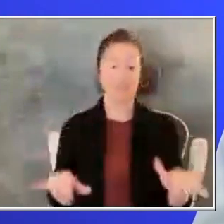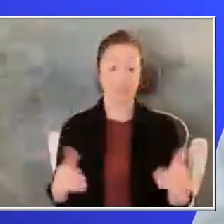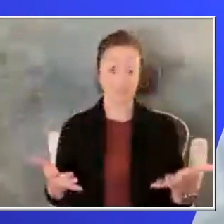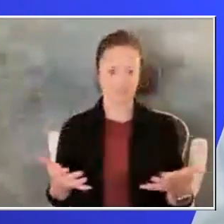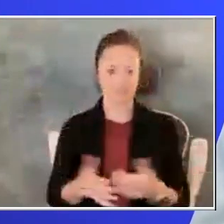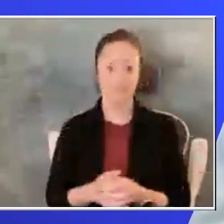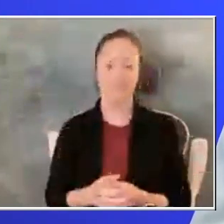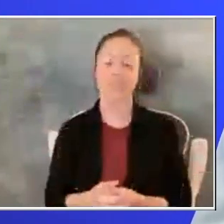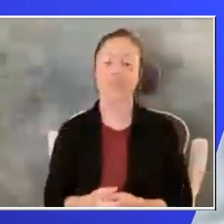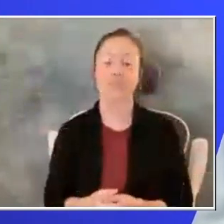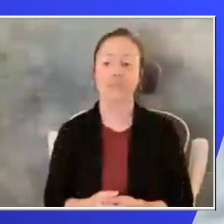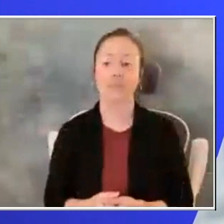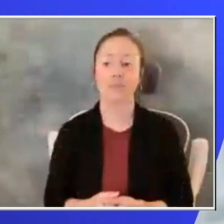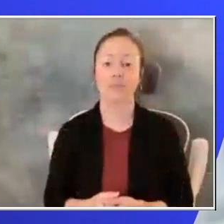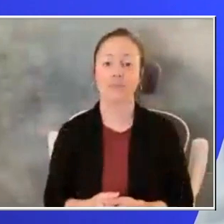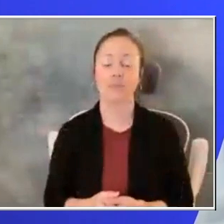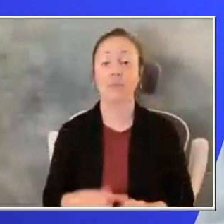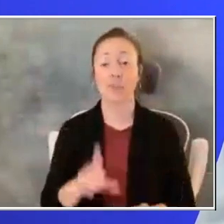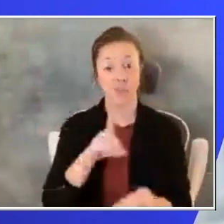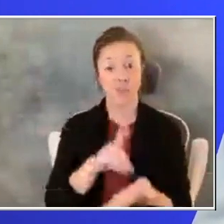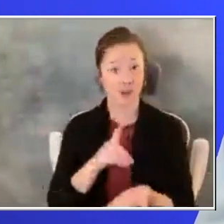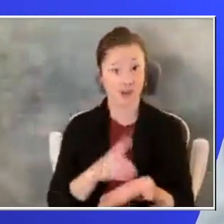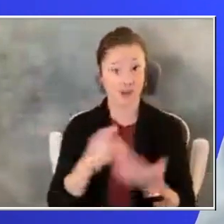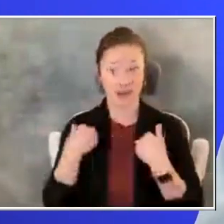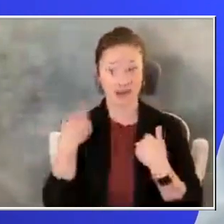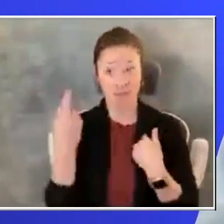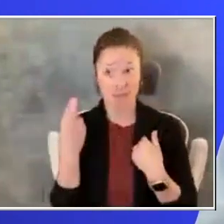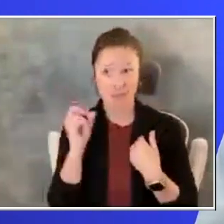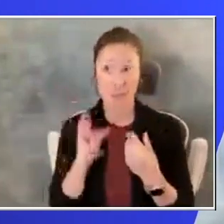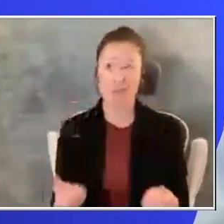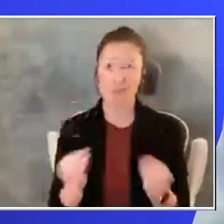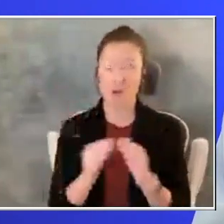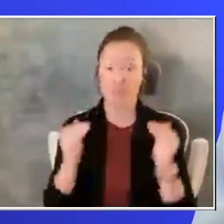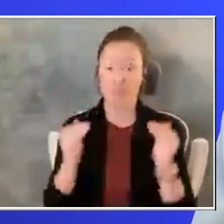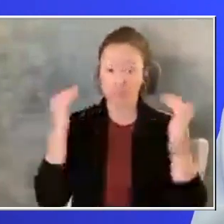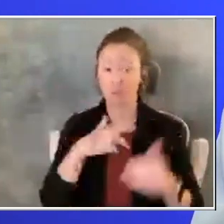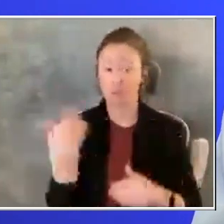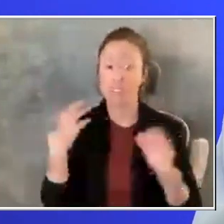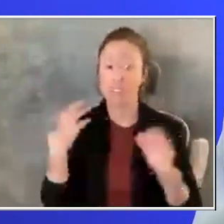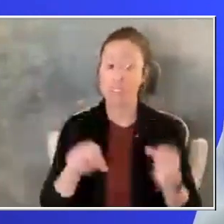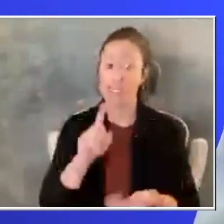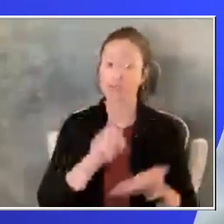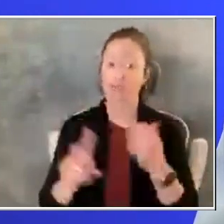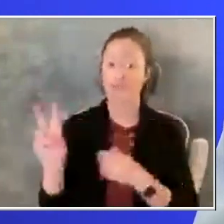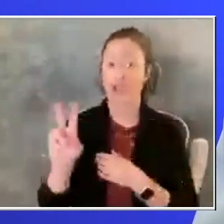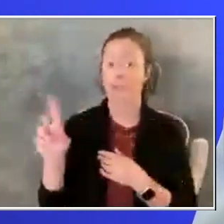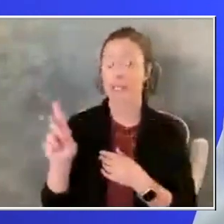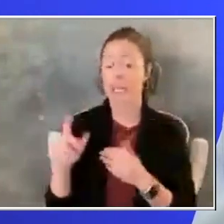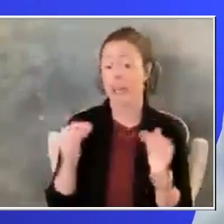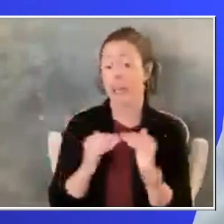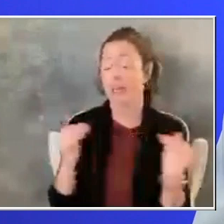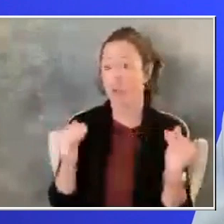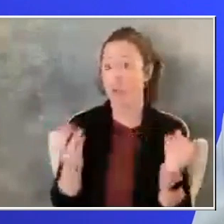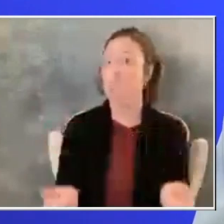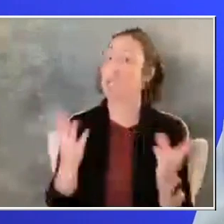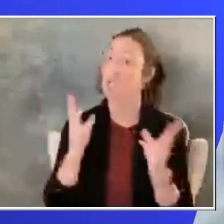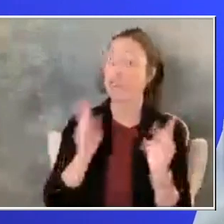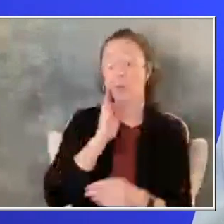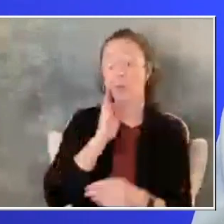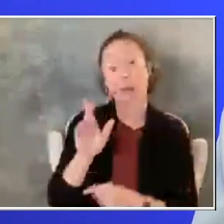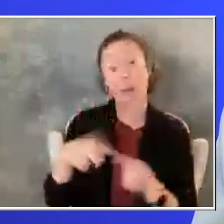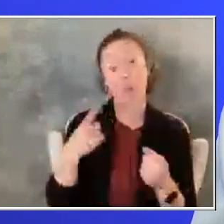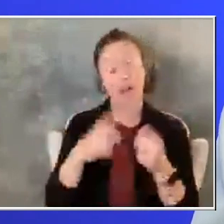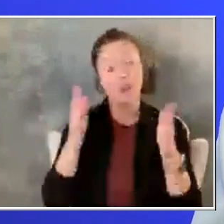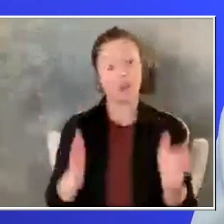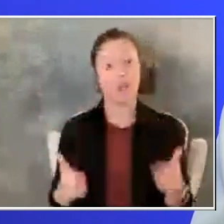a reason or that you're at higher risk, they can certainly check a vitamin D level, and many people will do that when a person has an abnormal